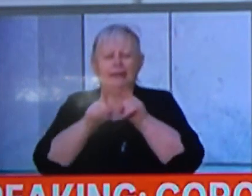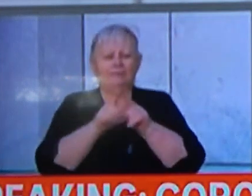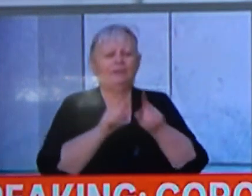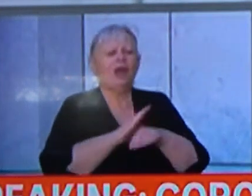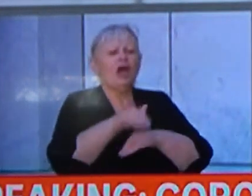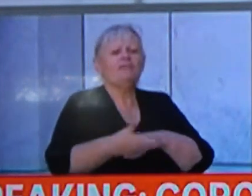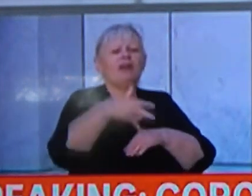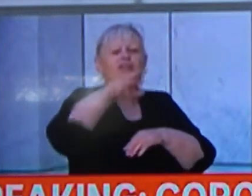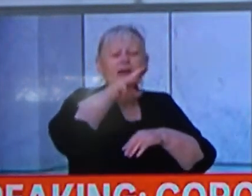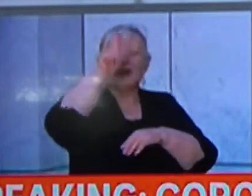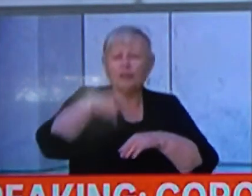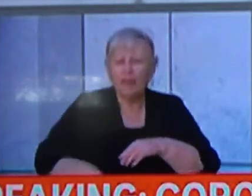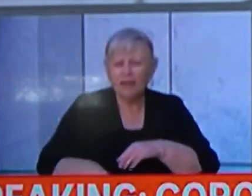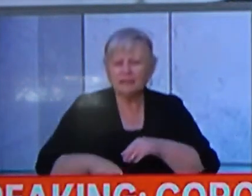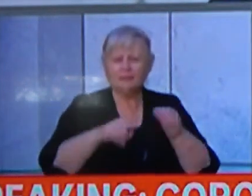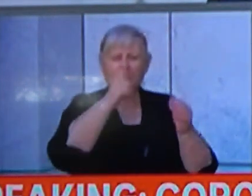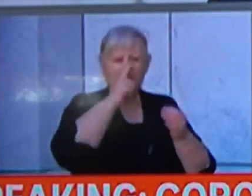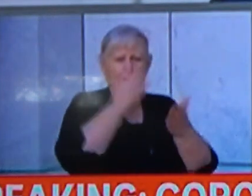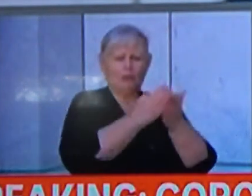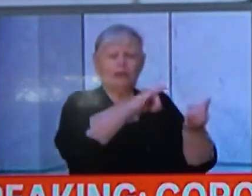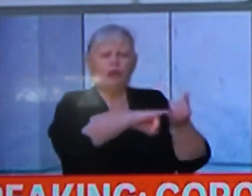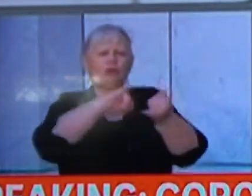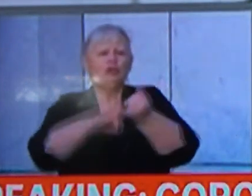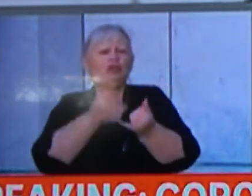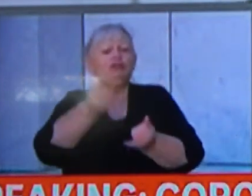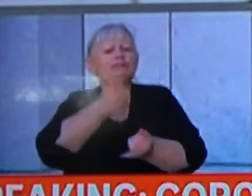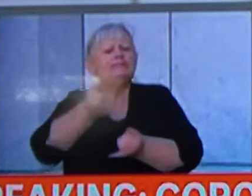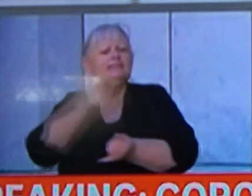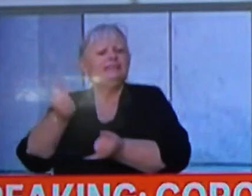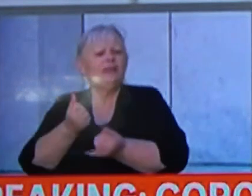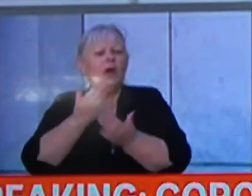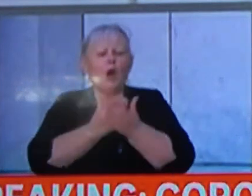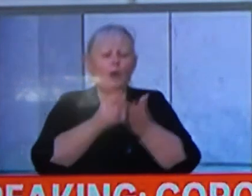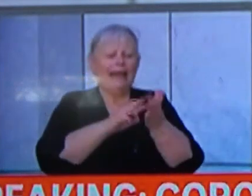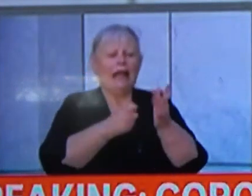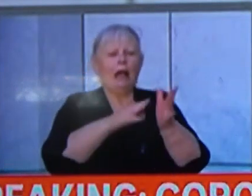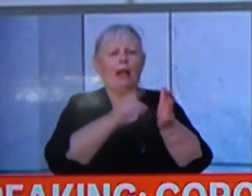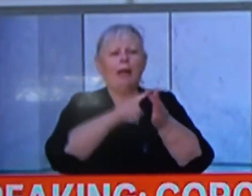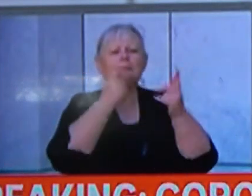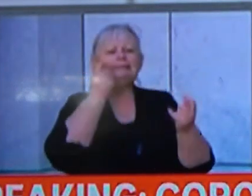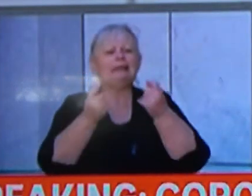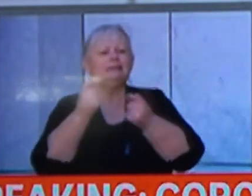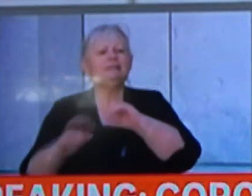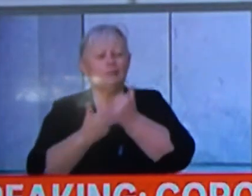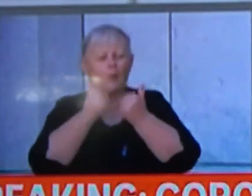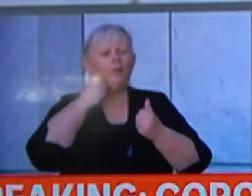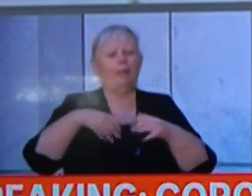Over 900,000 Social Security recipients on income-tested support will now benefit.